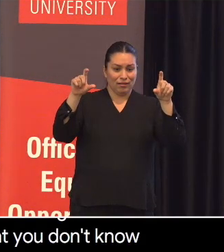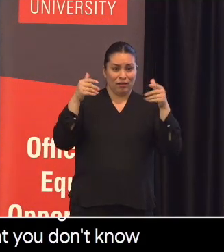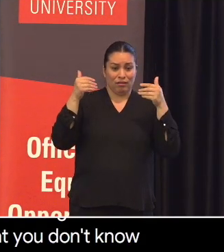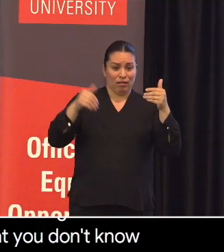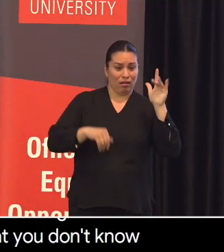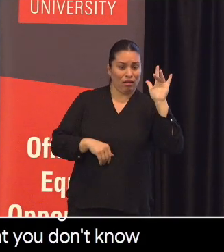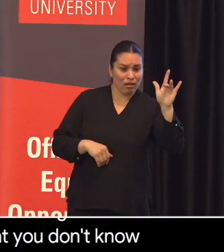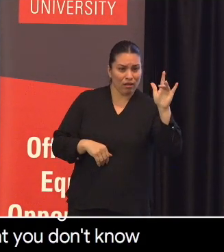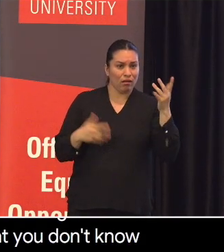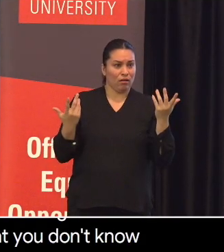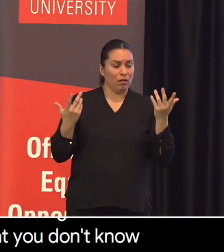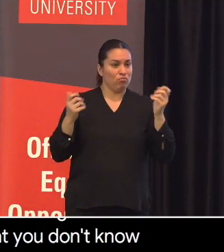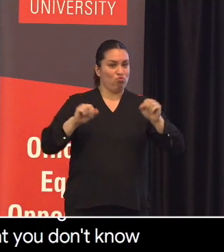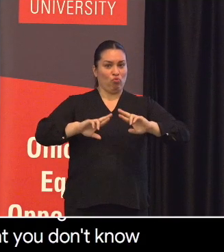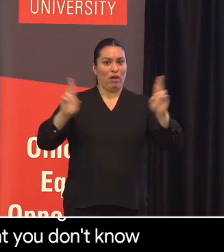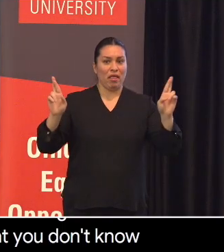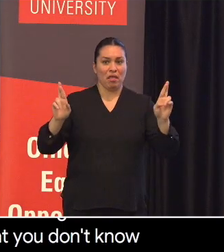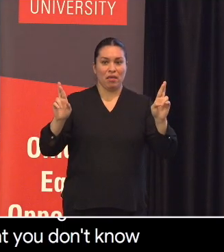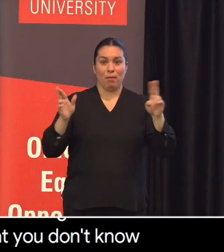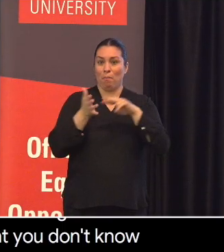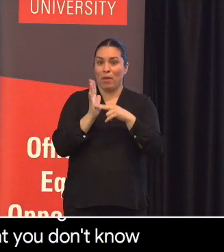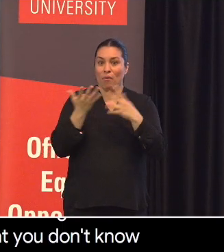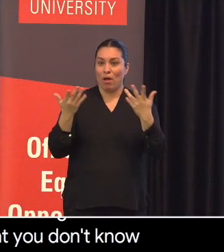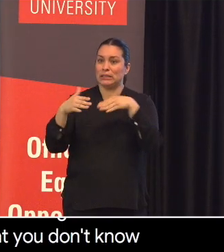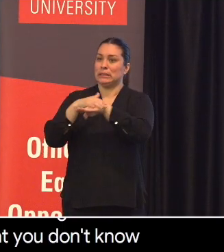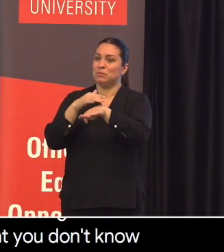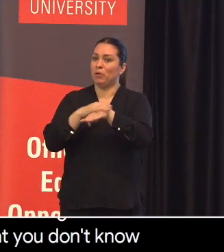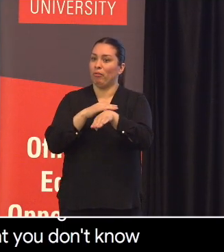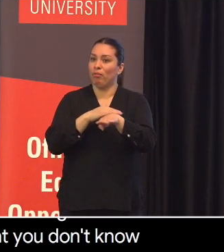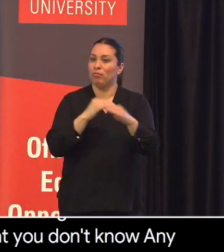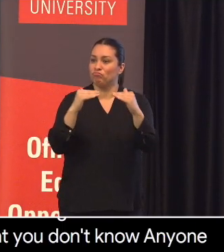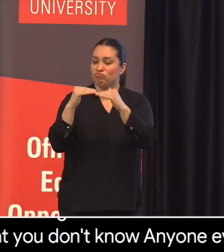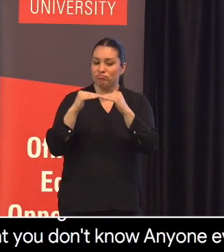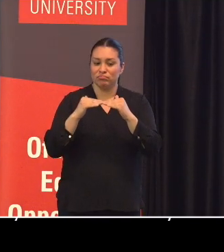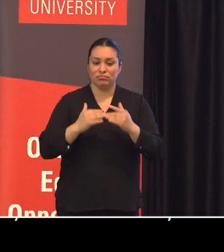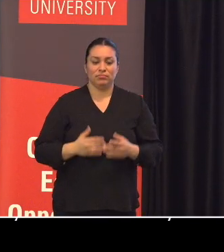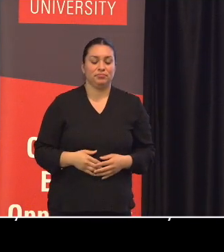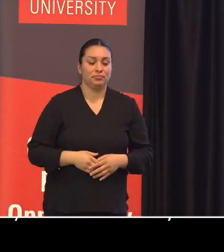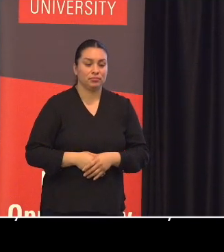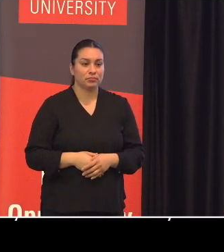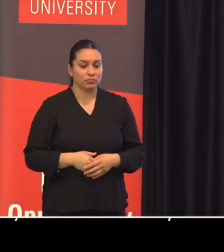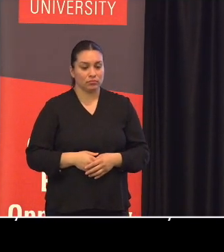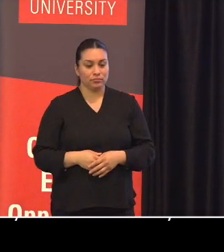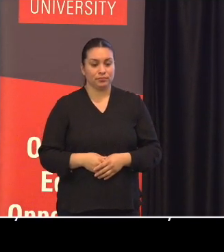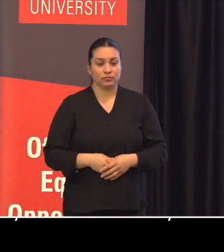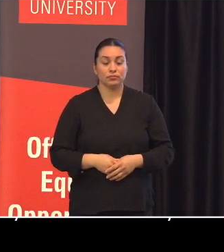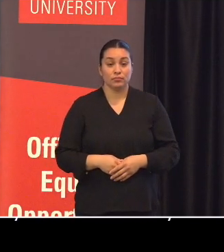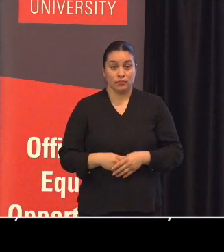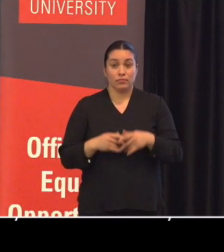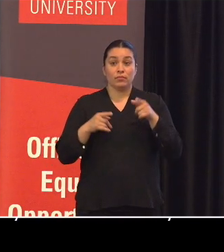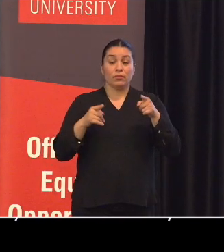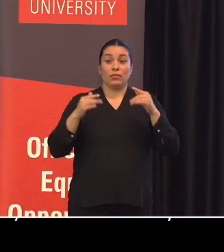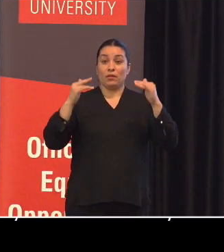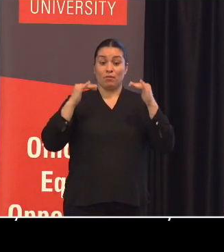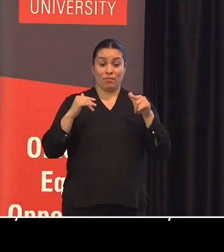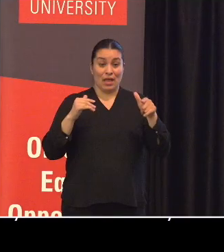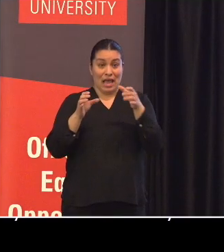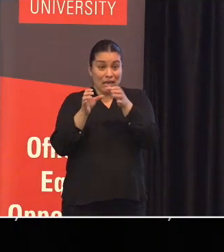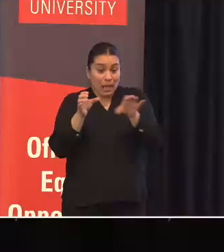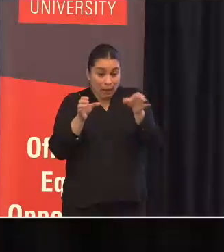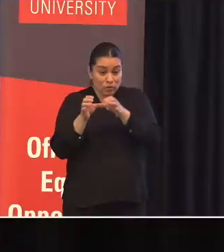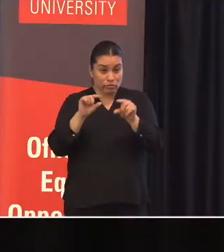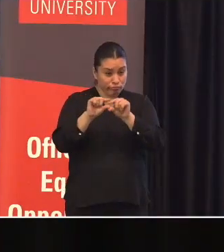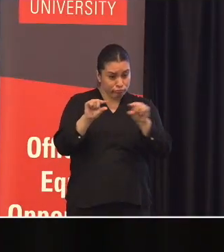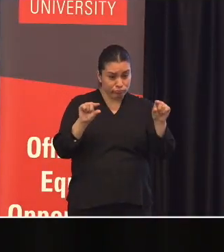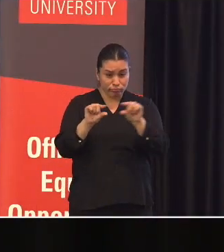So multimedia, captions. Has anyone ever made their own video, their voice? You're making a video, you're going to